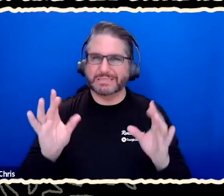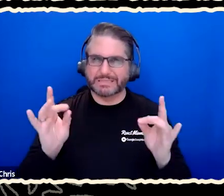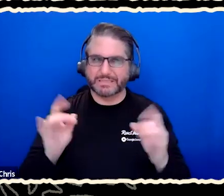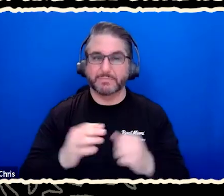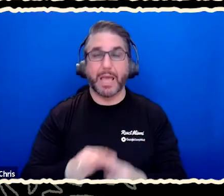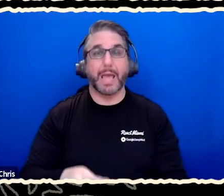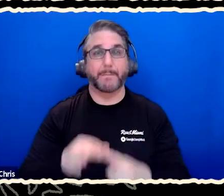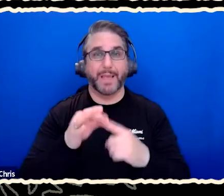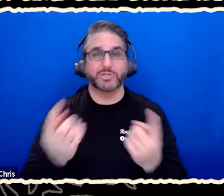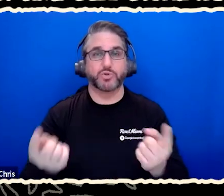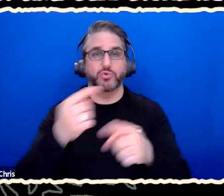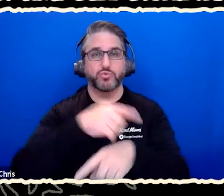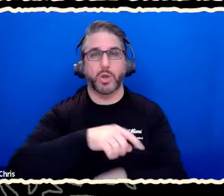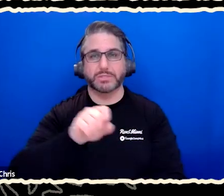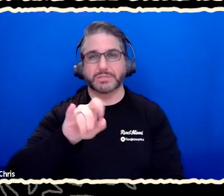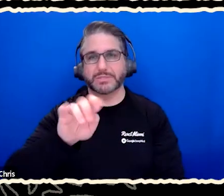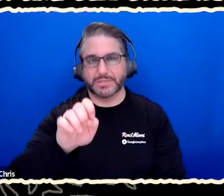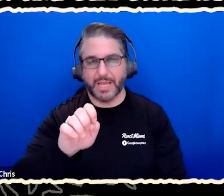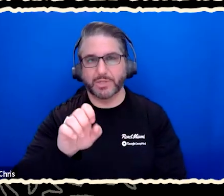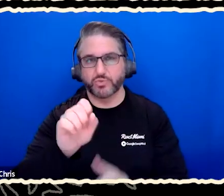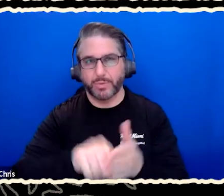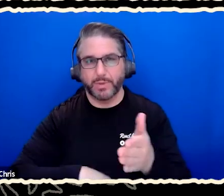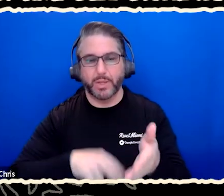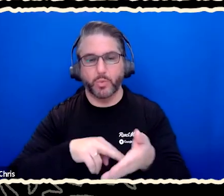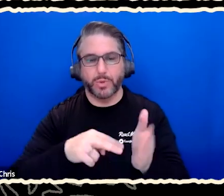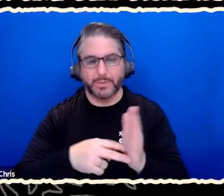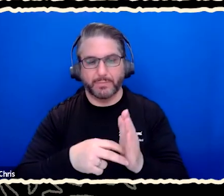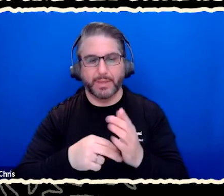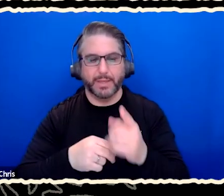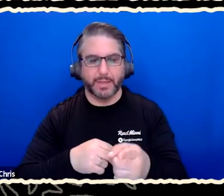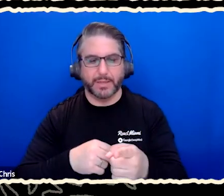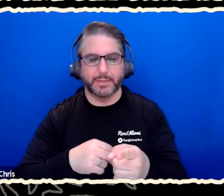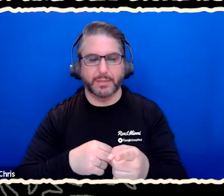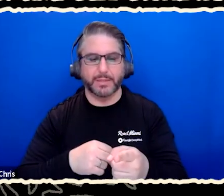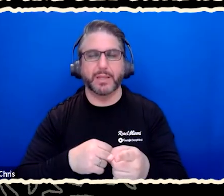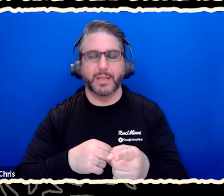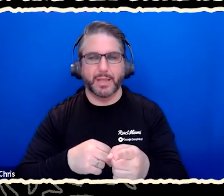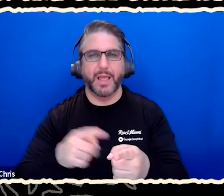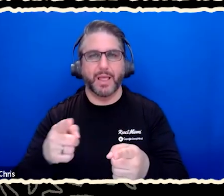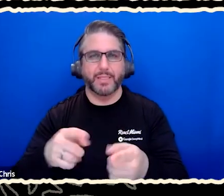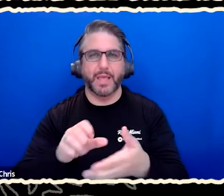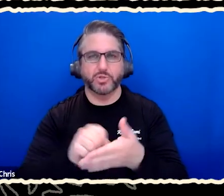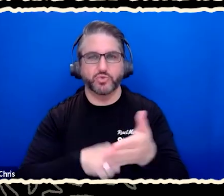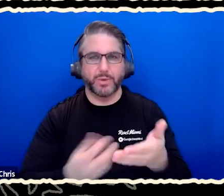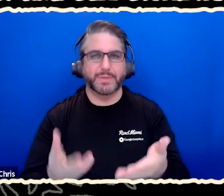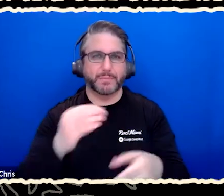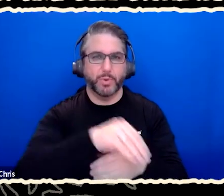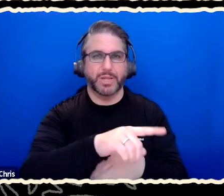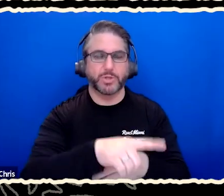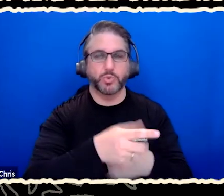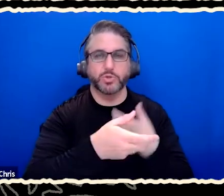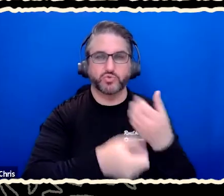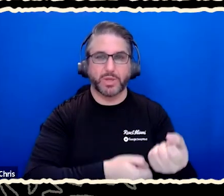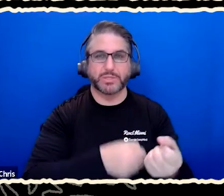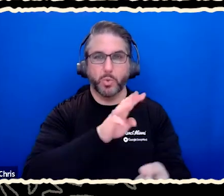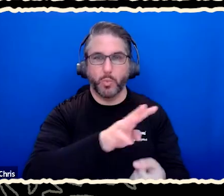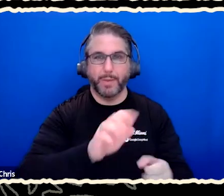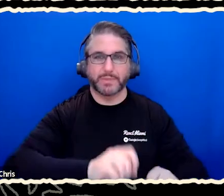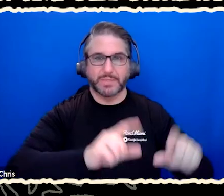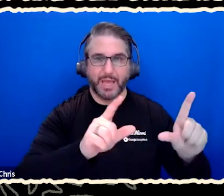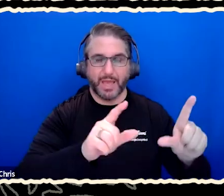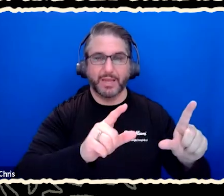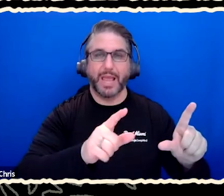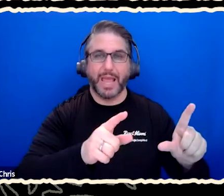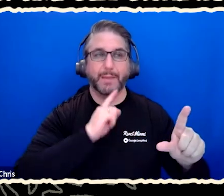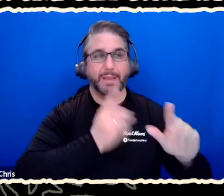comes to cross-site scripting, which is basically an attack where a malicious script is injected into a trusted website and is being executed as if it